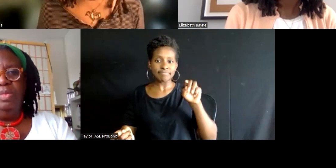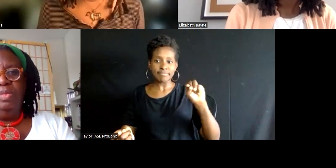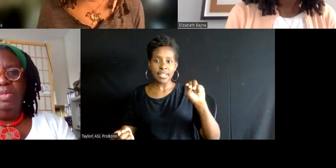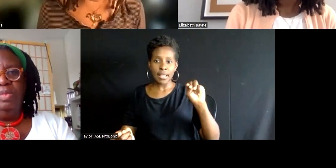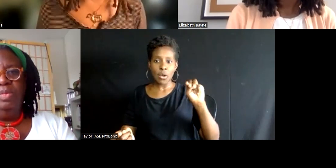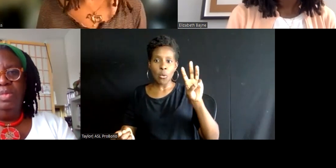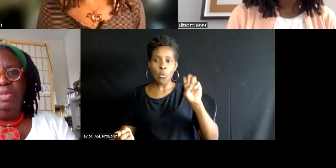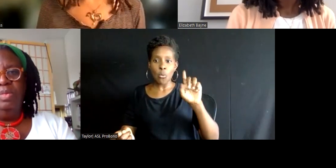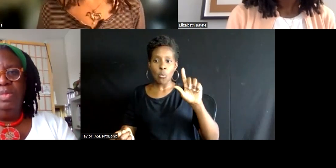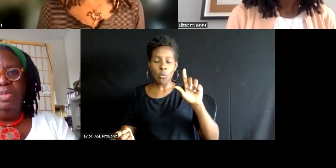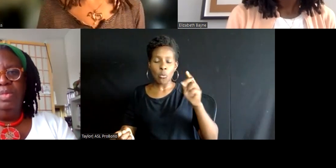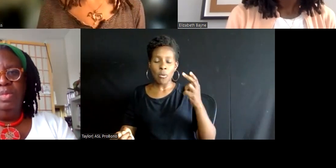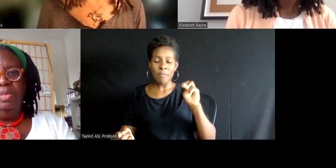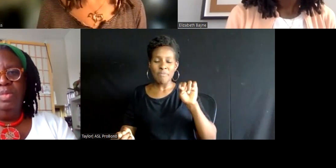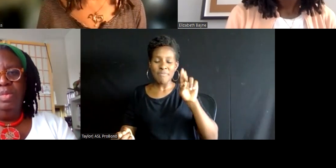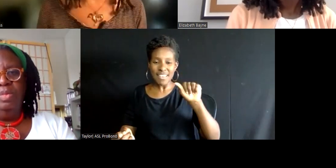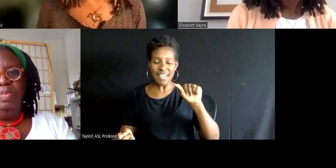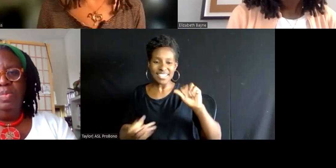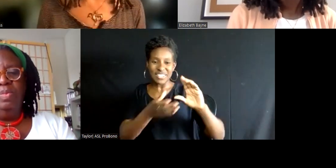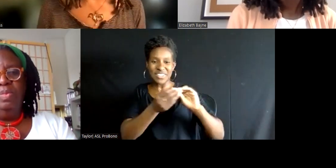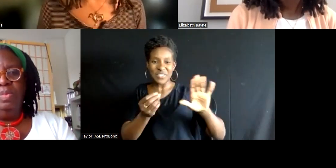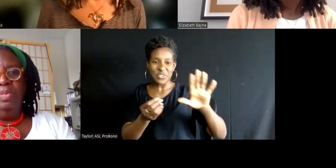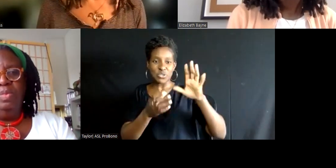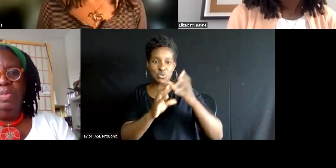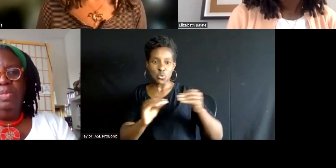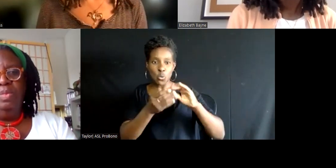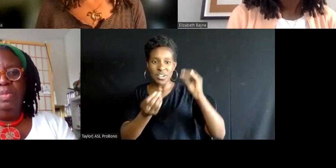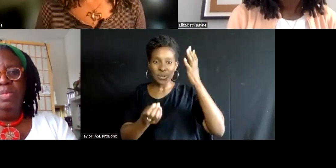she is undereducated. She actually cannot read.